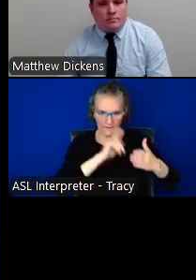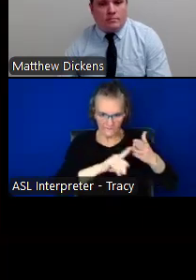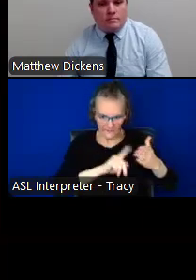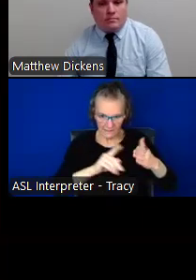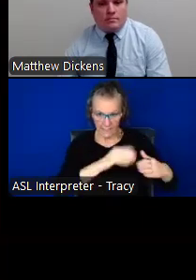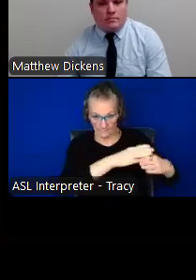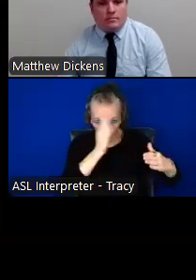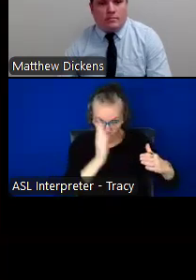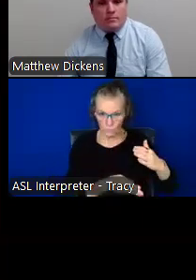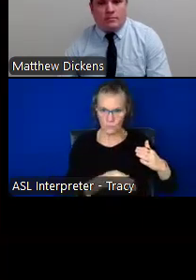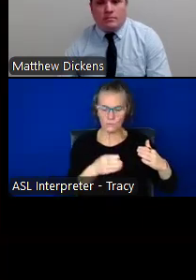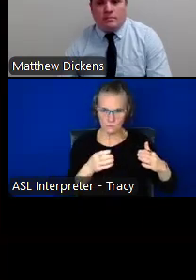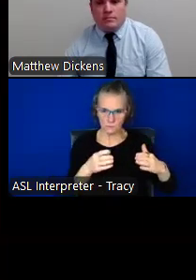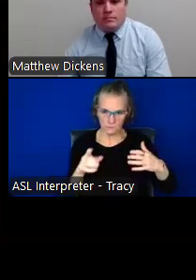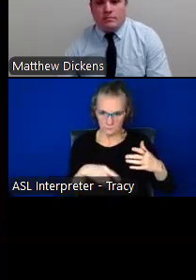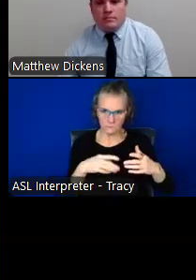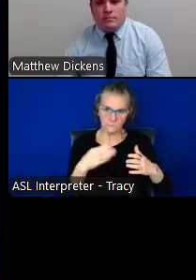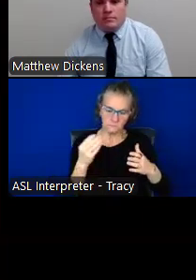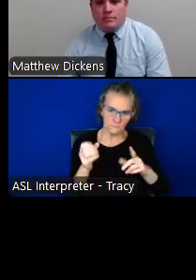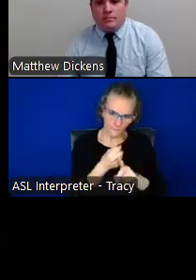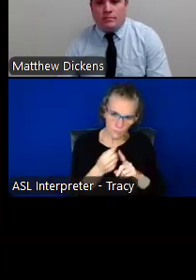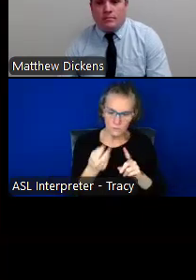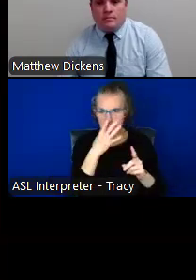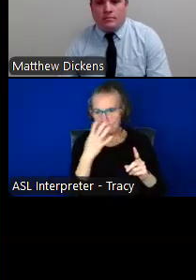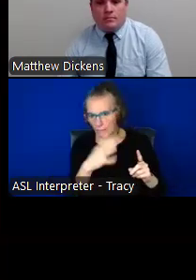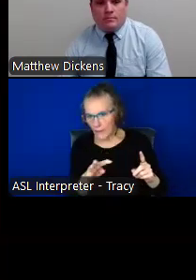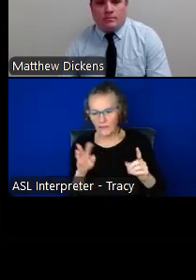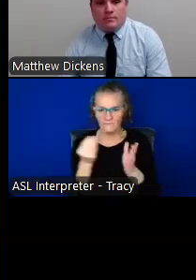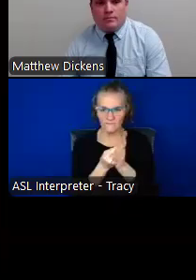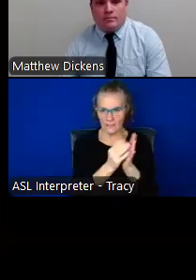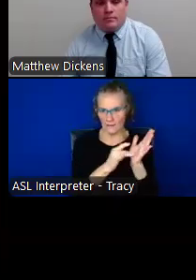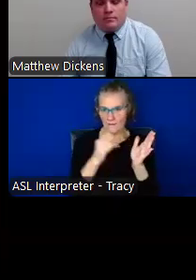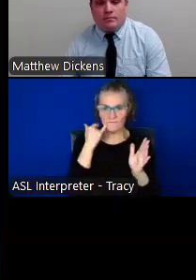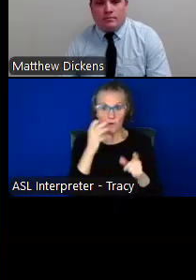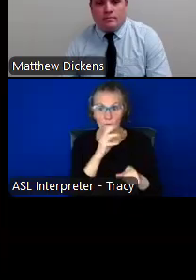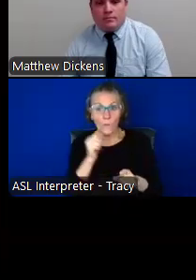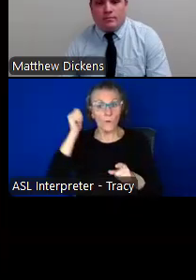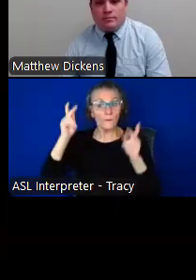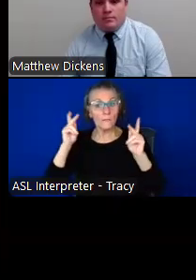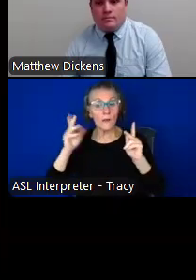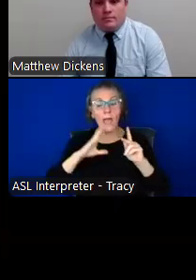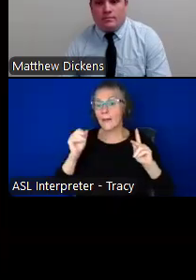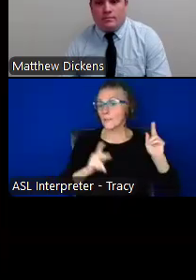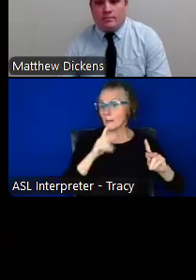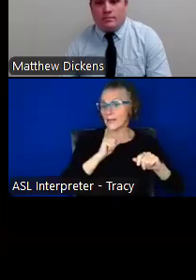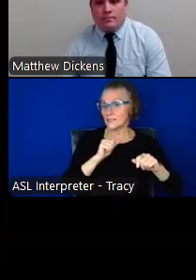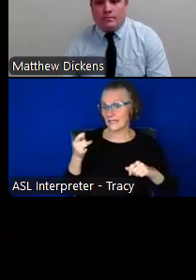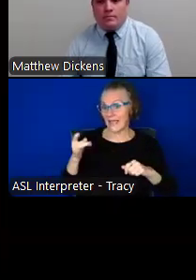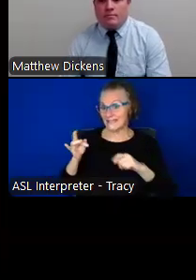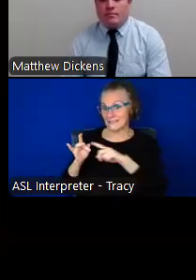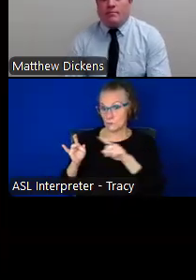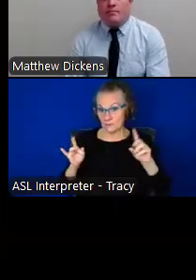this abuse, neglect, and financial exploitation of elderly persons and persons 18 to